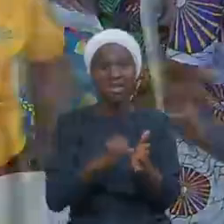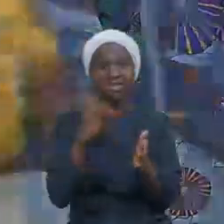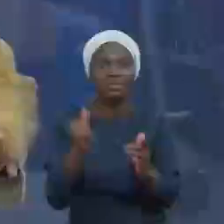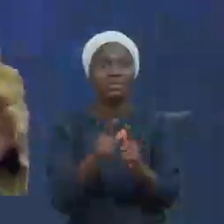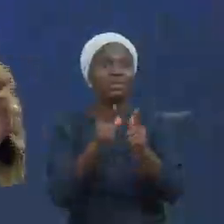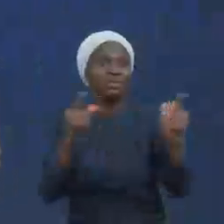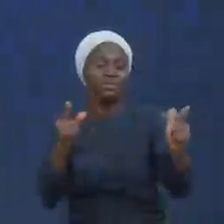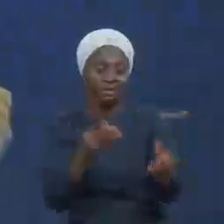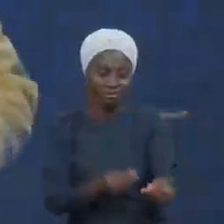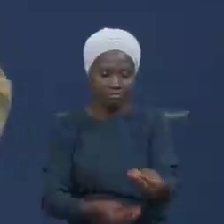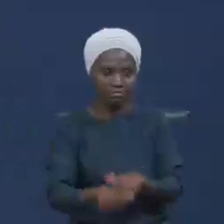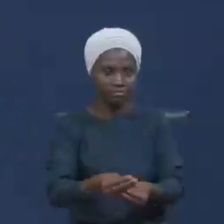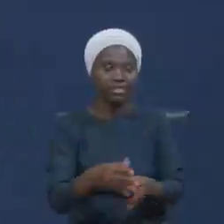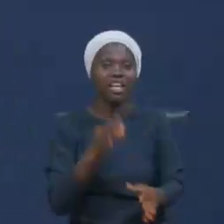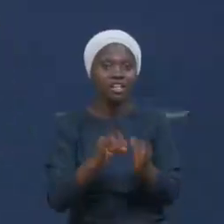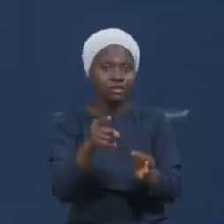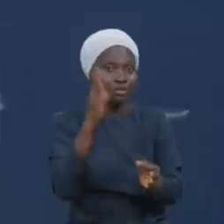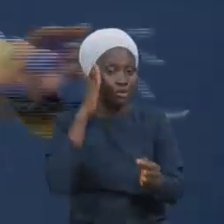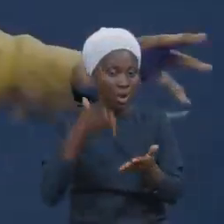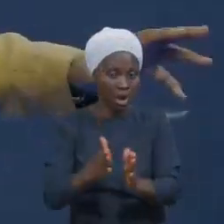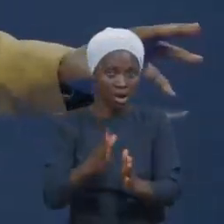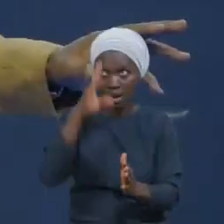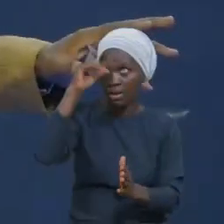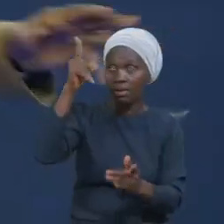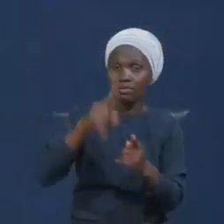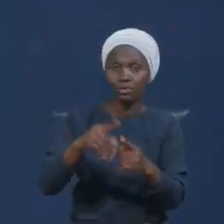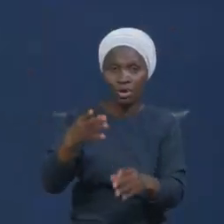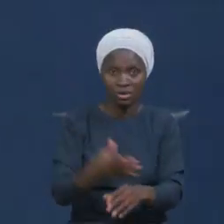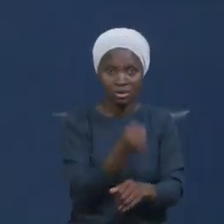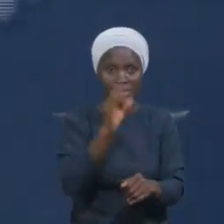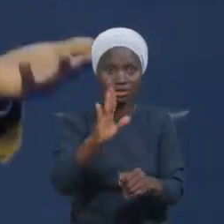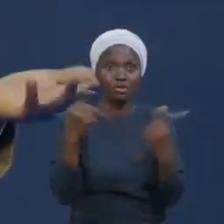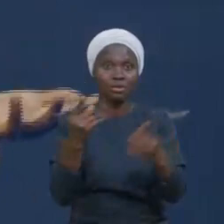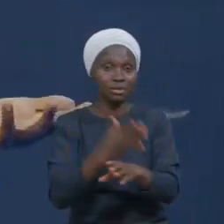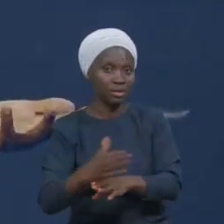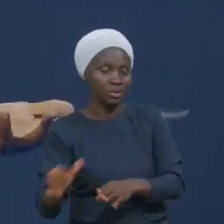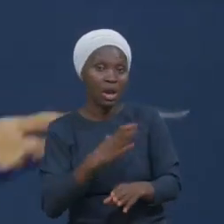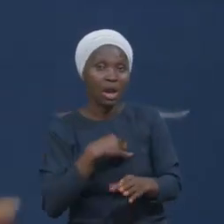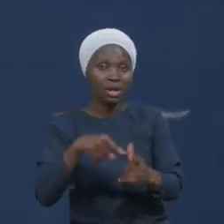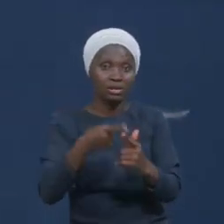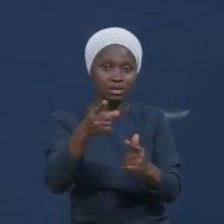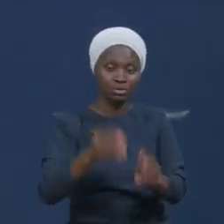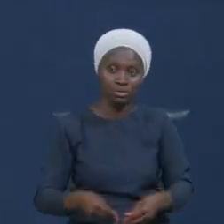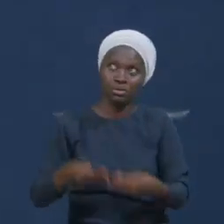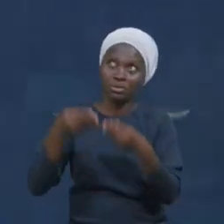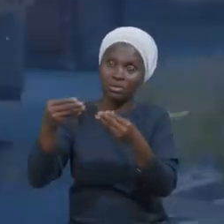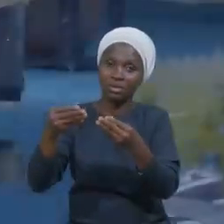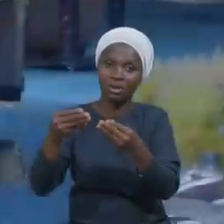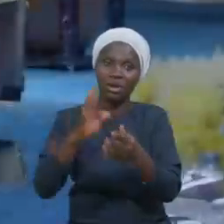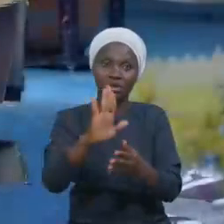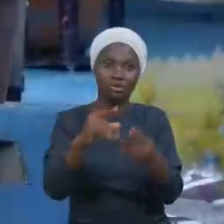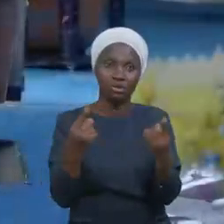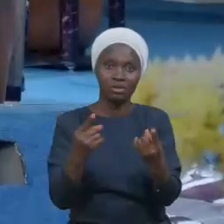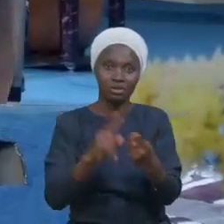if you allow him to take your sins away and you hand over your sins unto